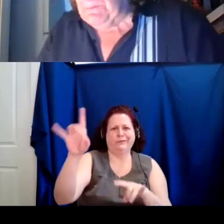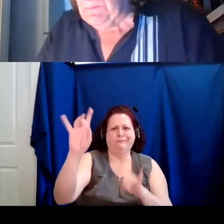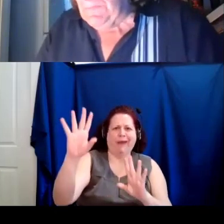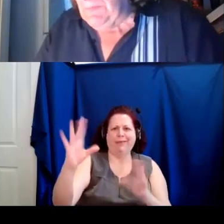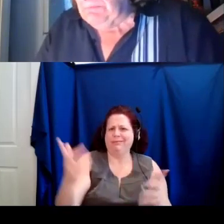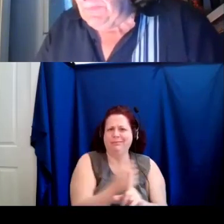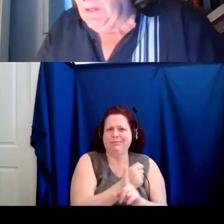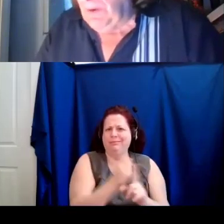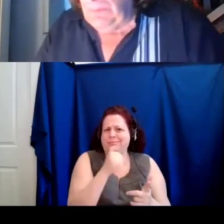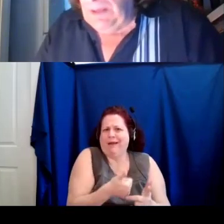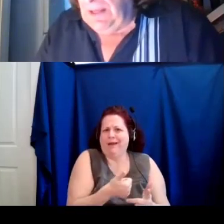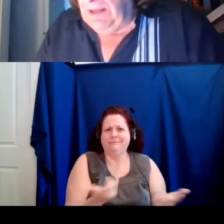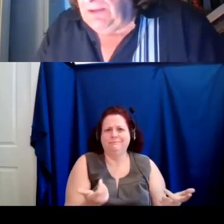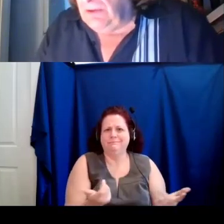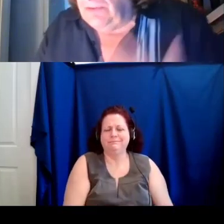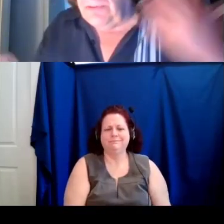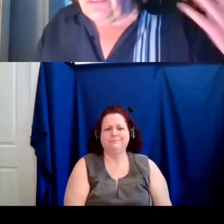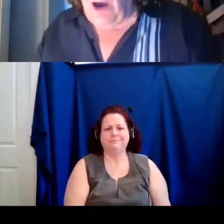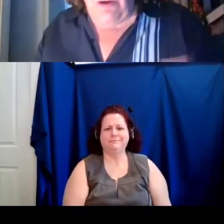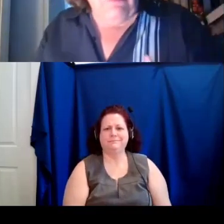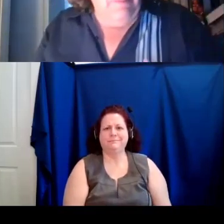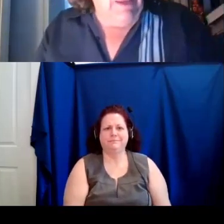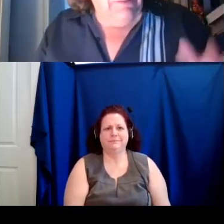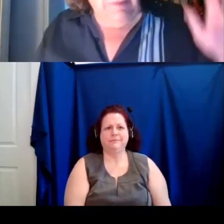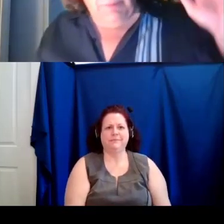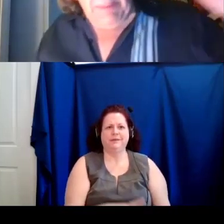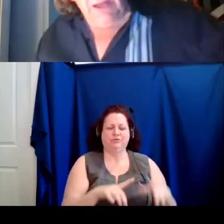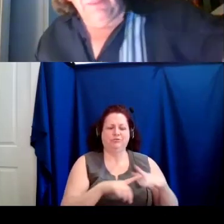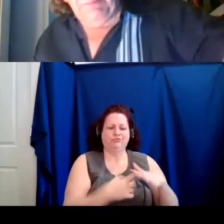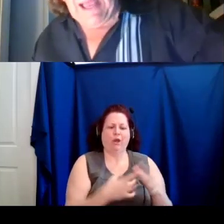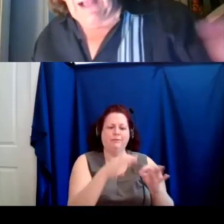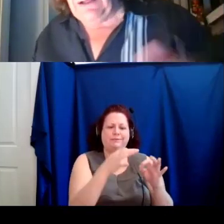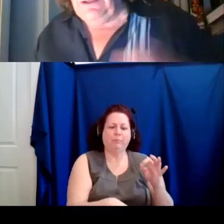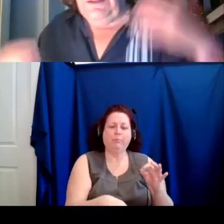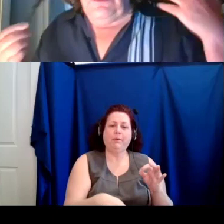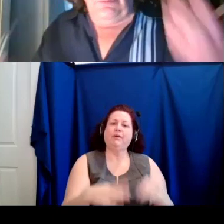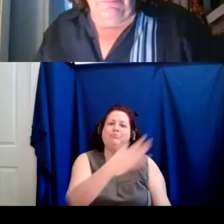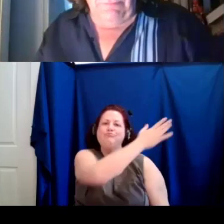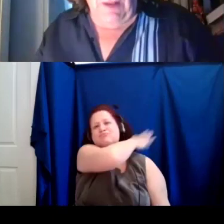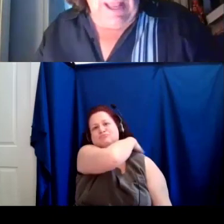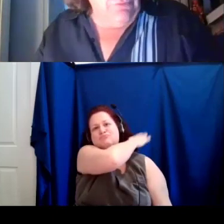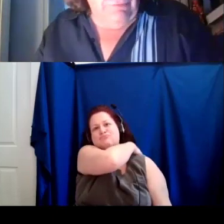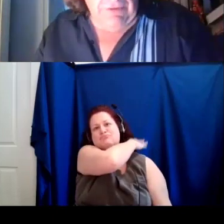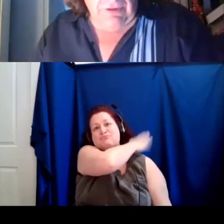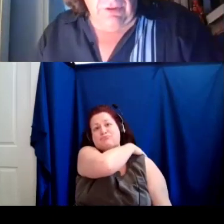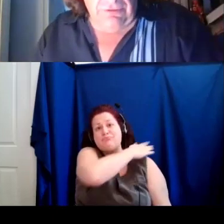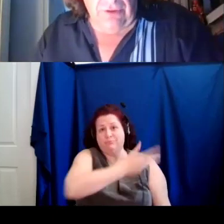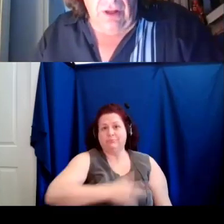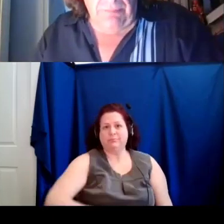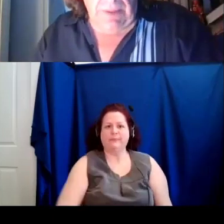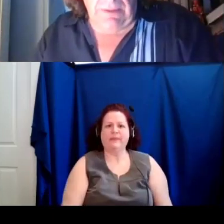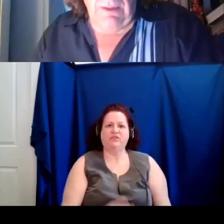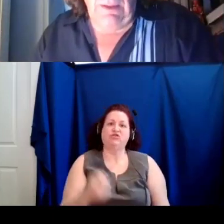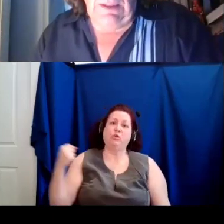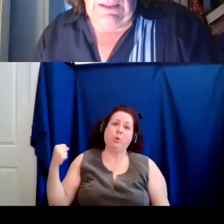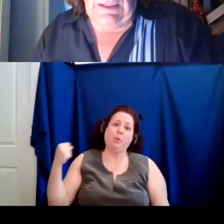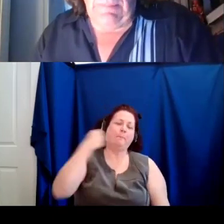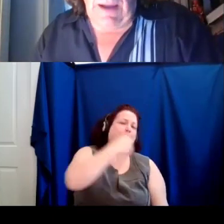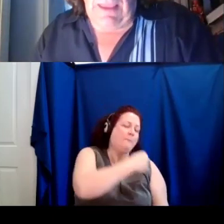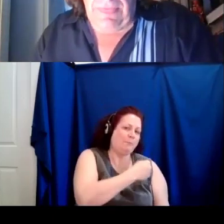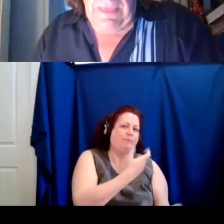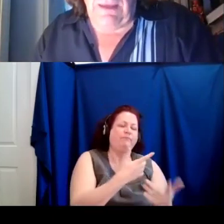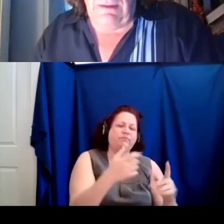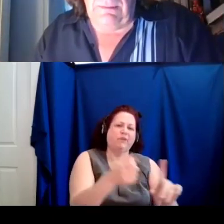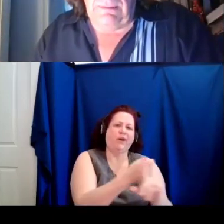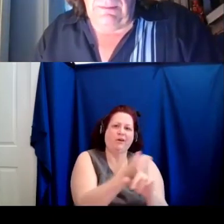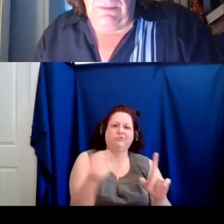And you could just start from a simple pat on the back to an actual physical assault. But